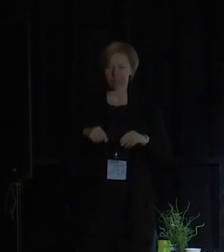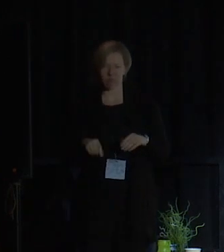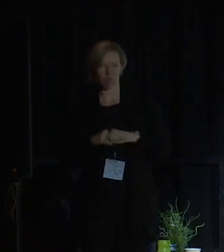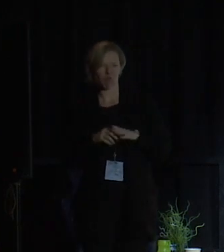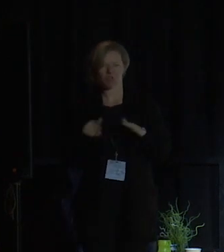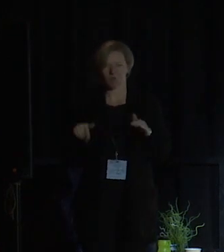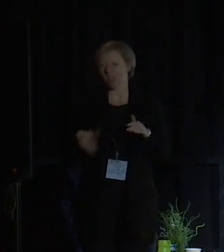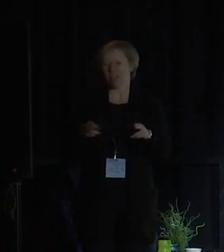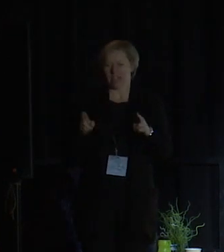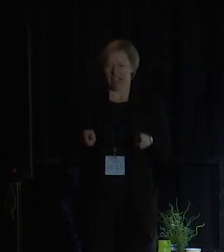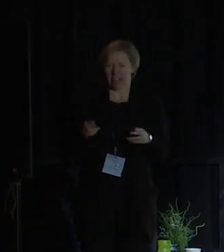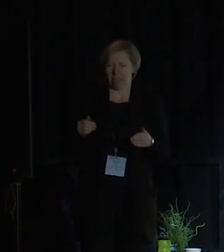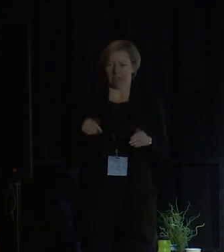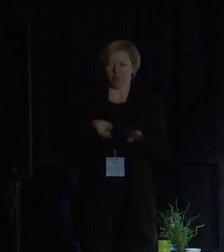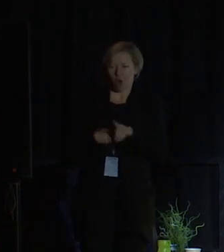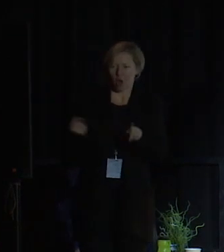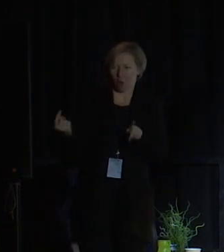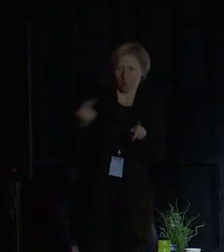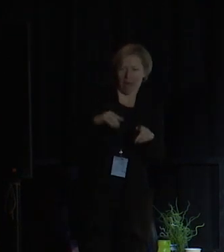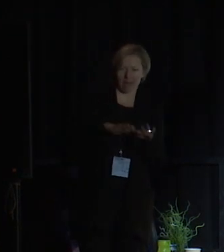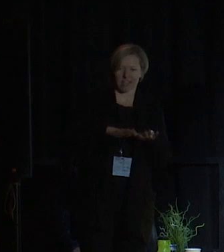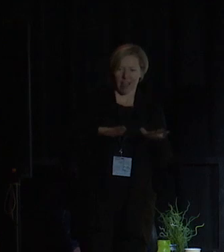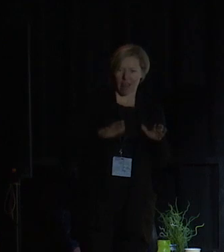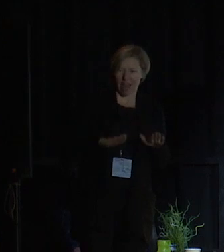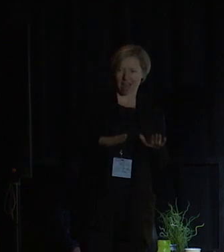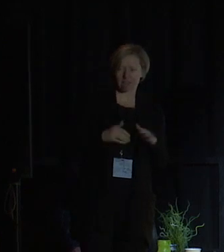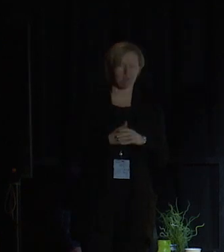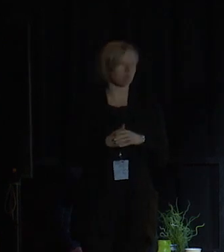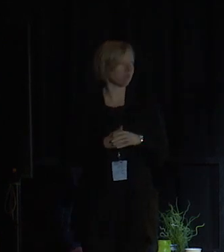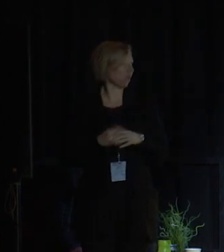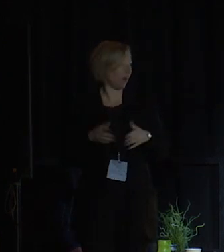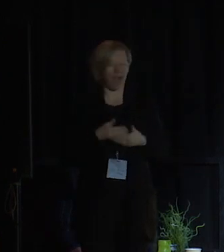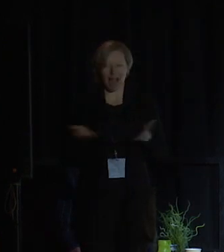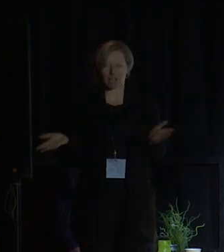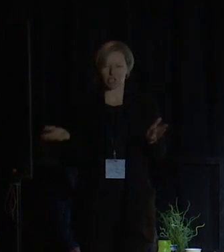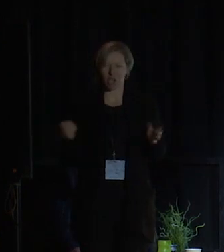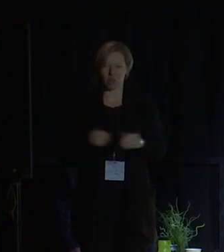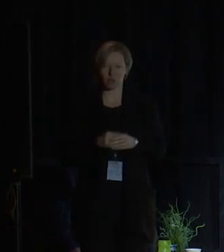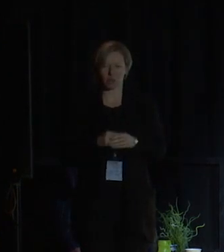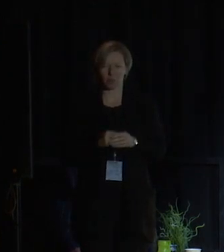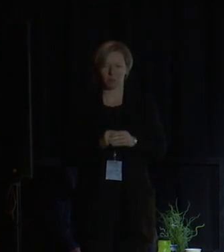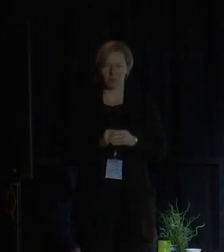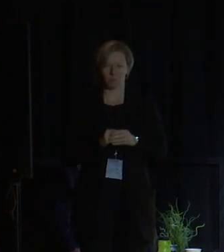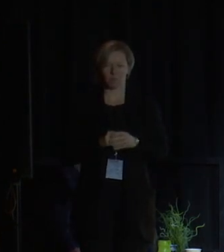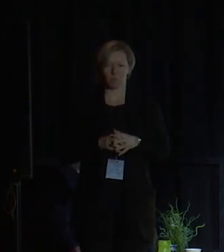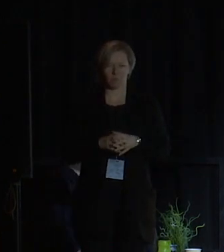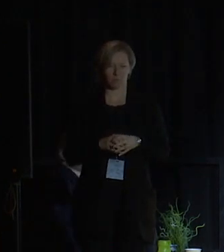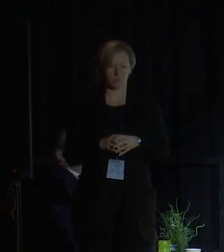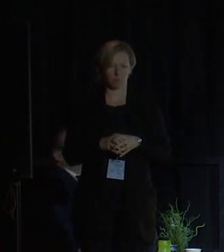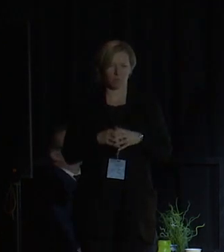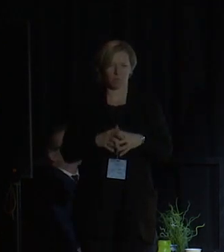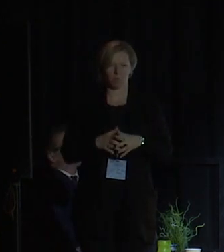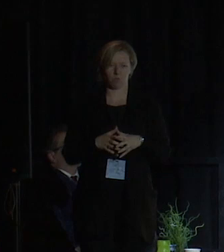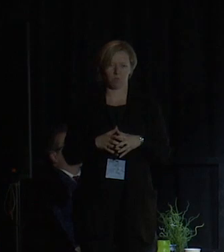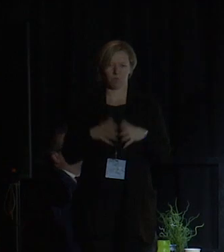to kind of come back to land. Yes, so with this show, we are trying to expand in every sense and grow as a company. So we want to